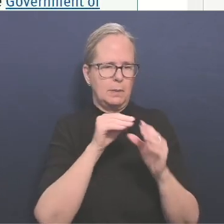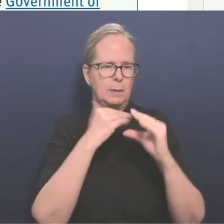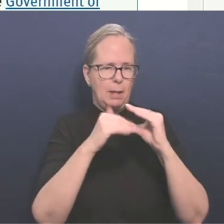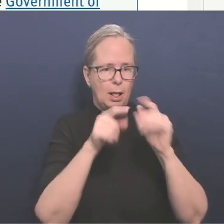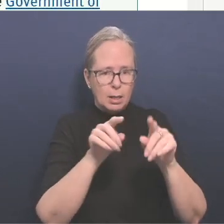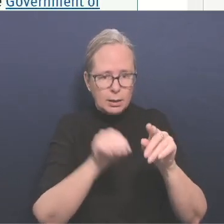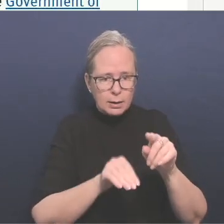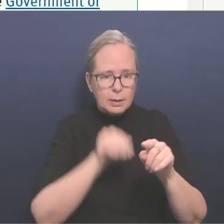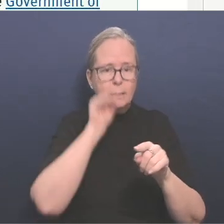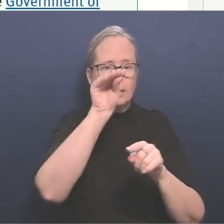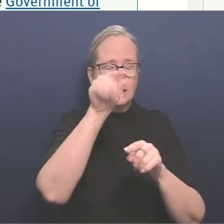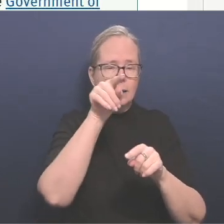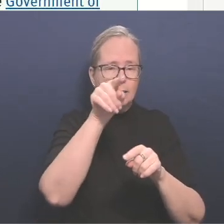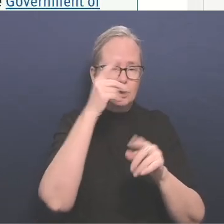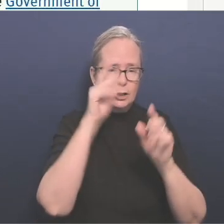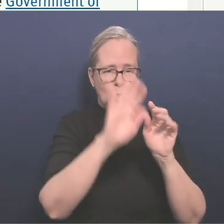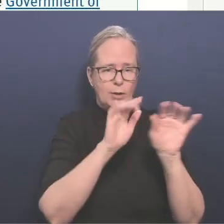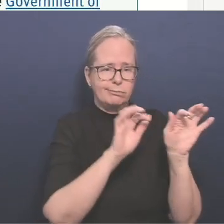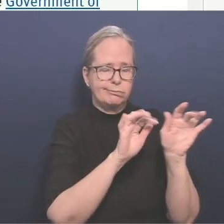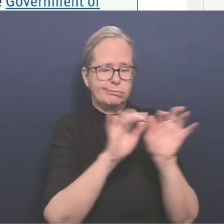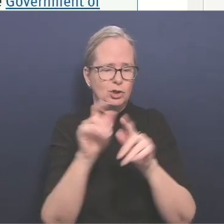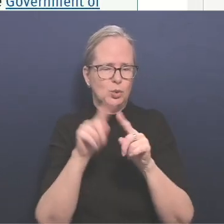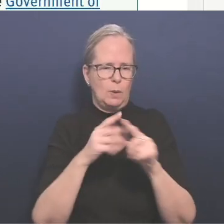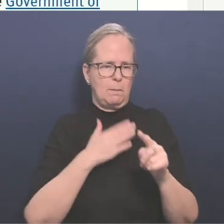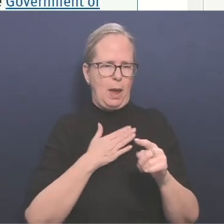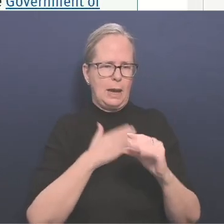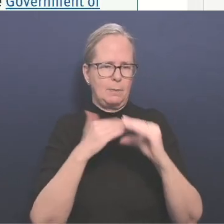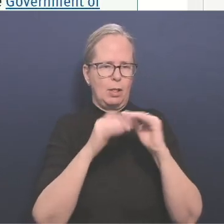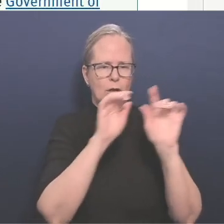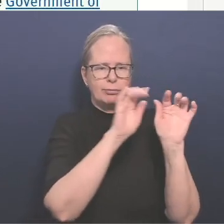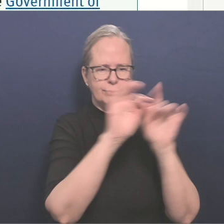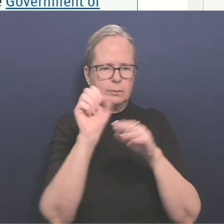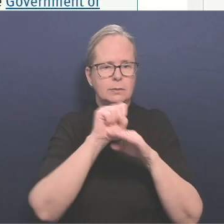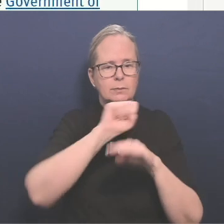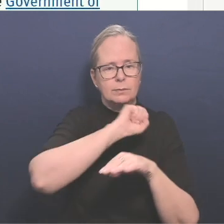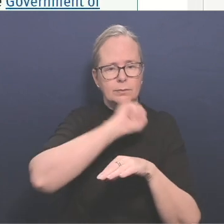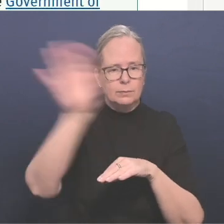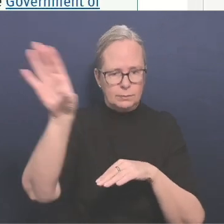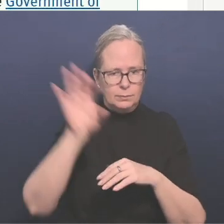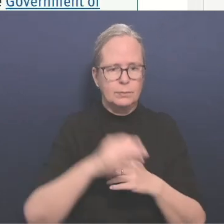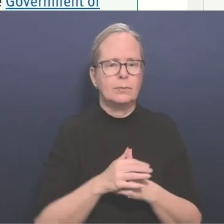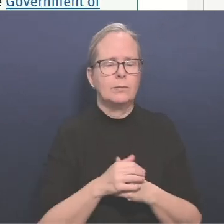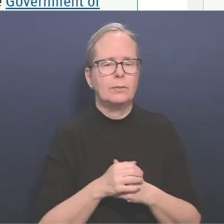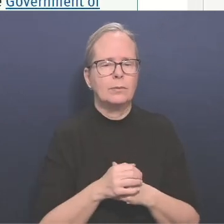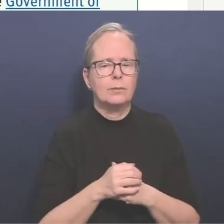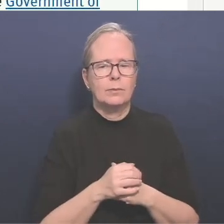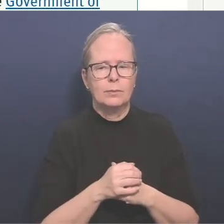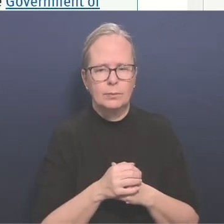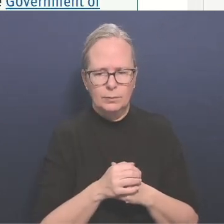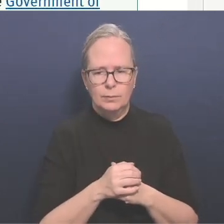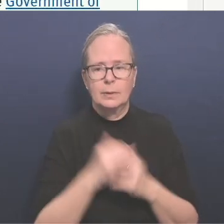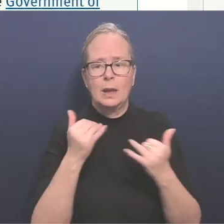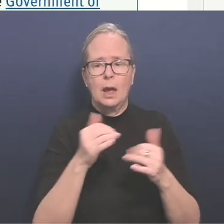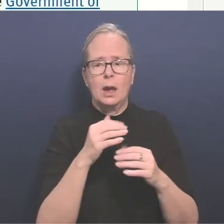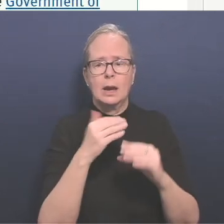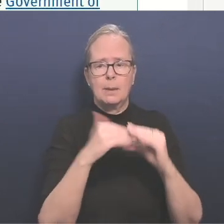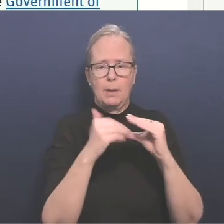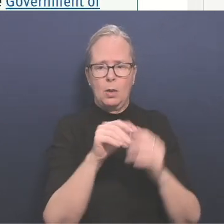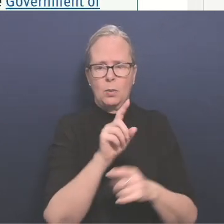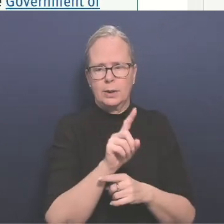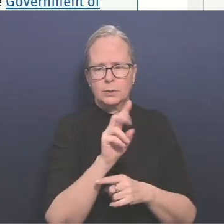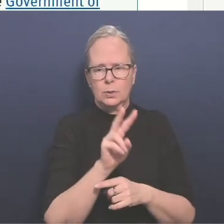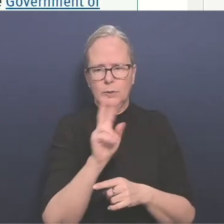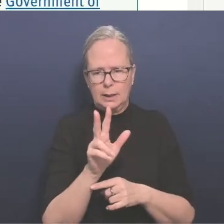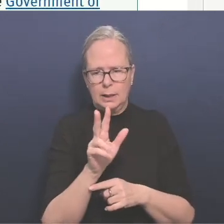support that client using the tool, I need to clear this session. Otherwise, it will keep bringing up